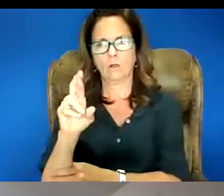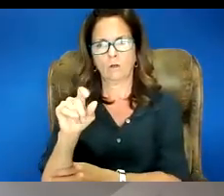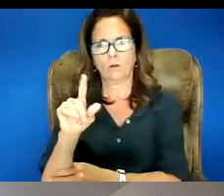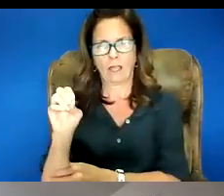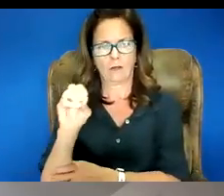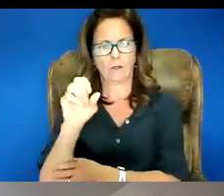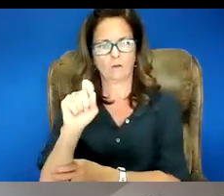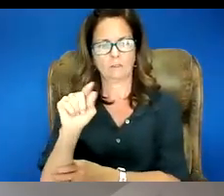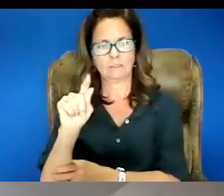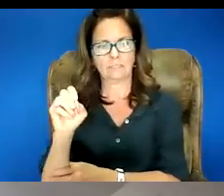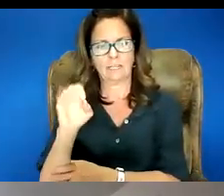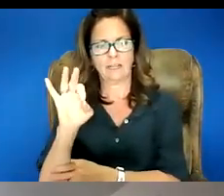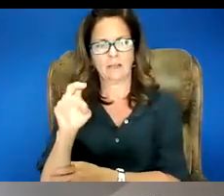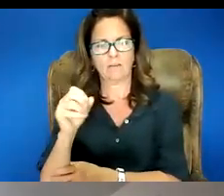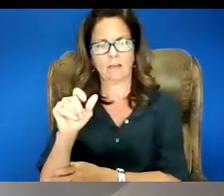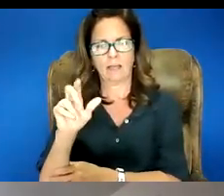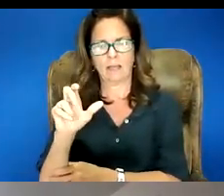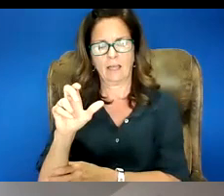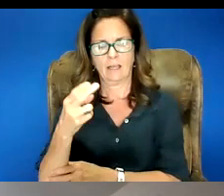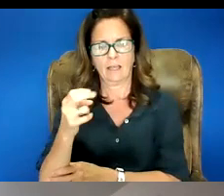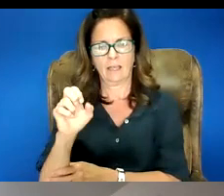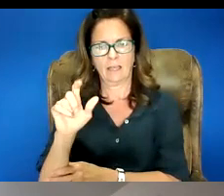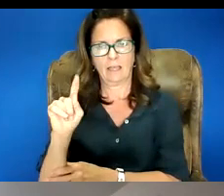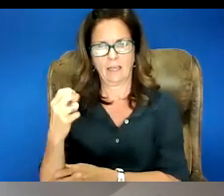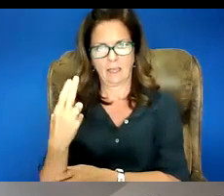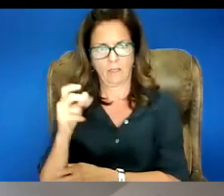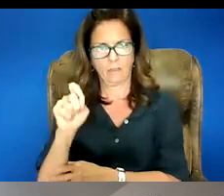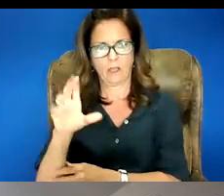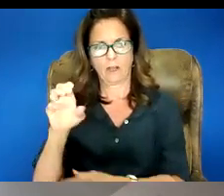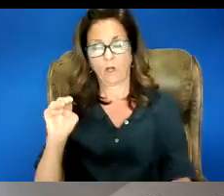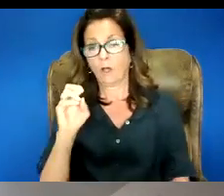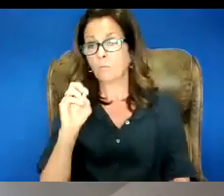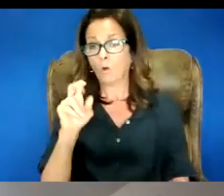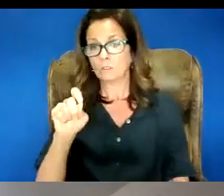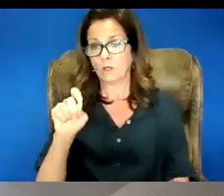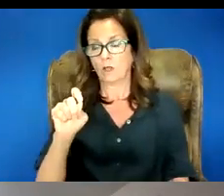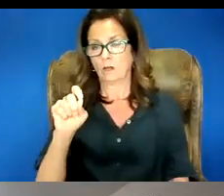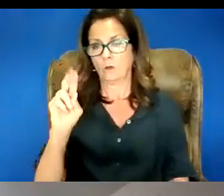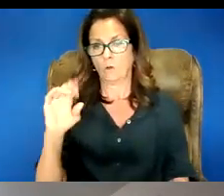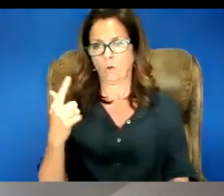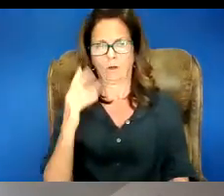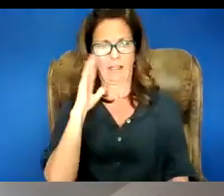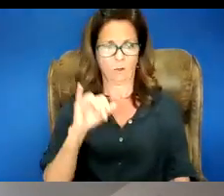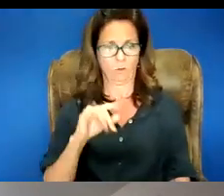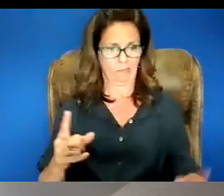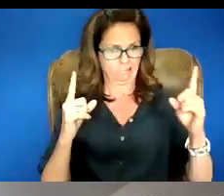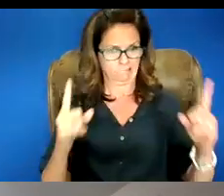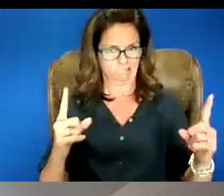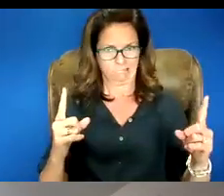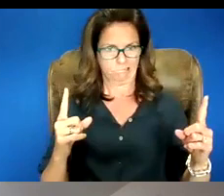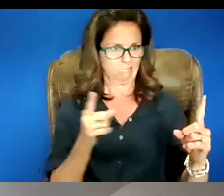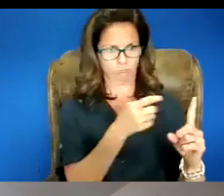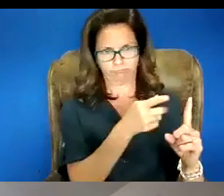www.coloradostateofhealth.com or .org. Either will get you there. I know it's a long thing to type, but once you get it in there, just save it to